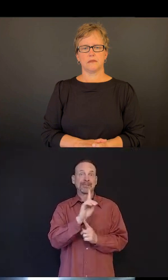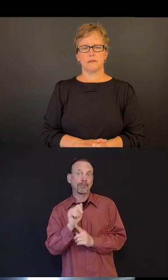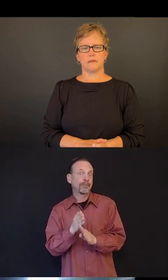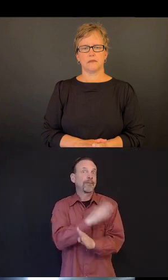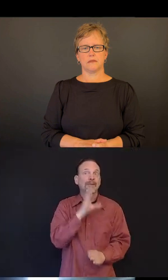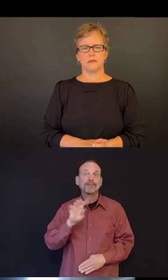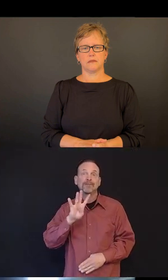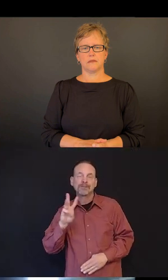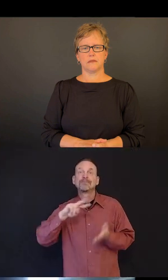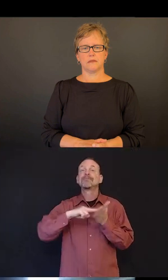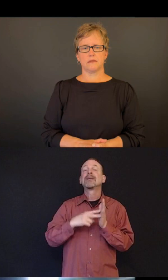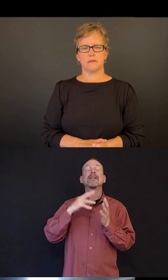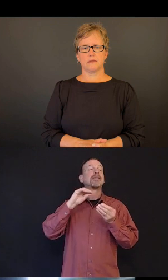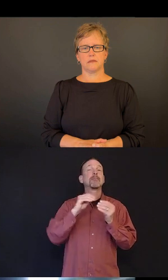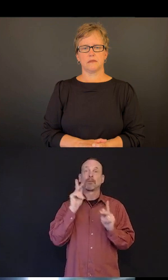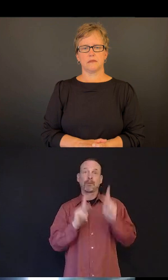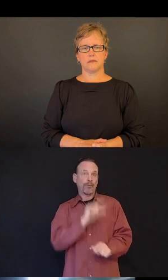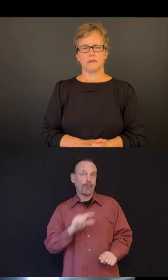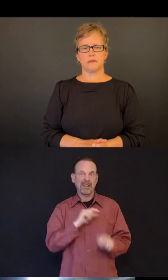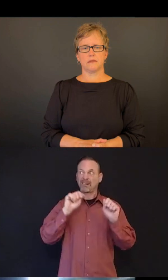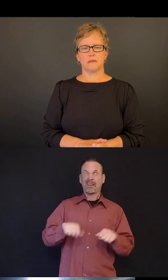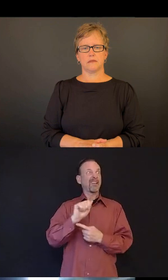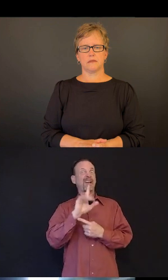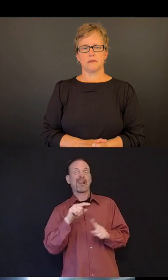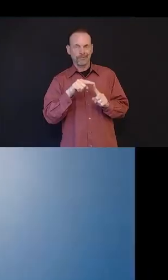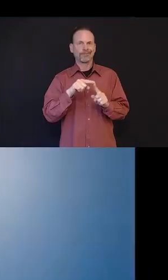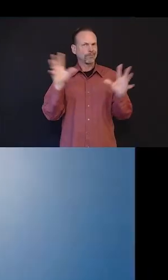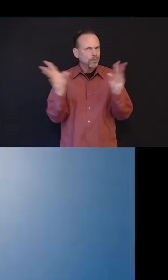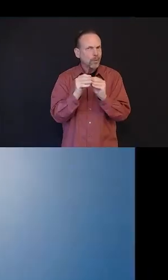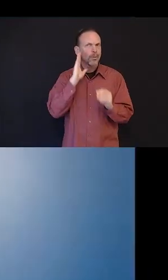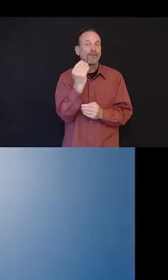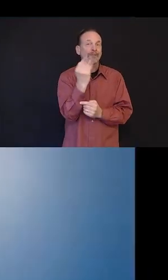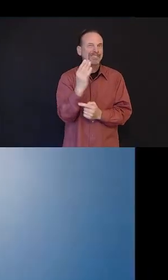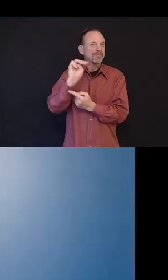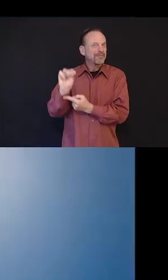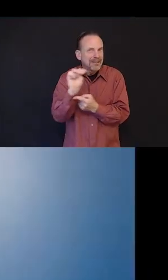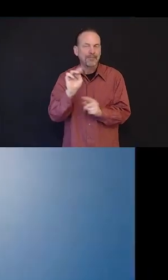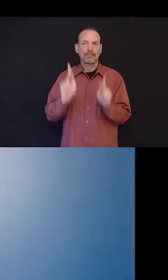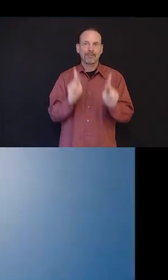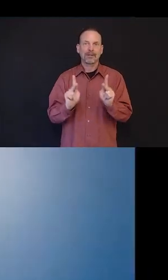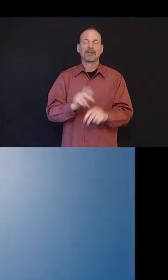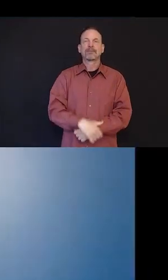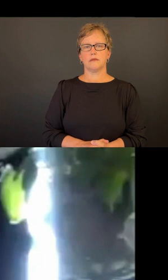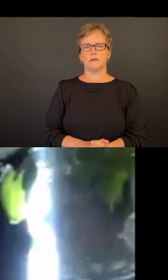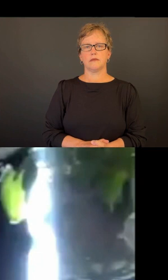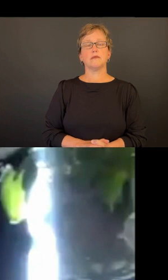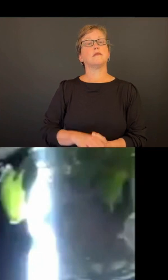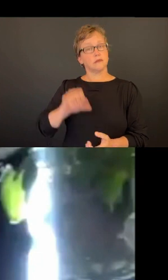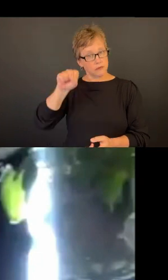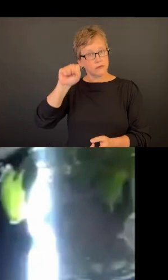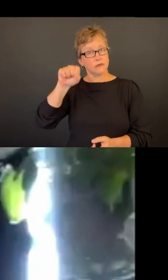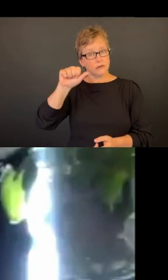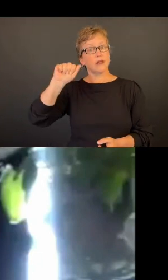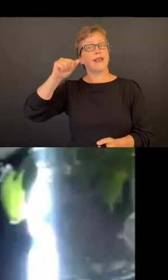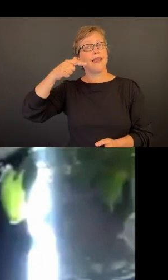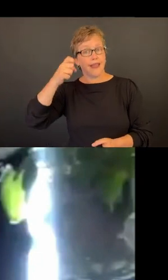many people will be able to access these accounts? It's 14 million with Yes. the age